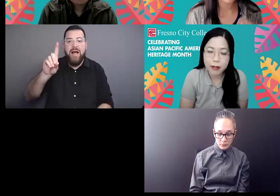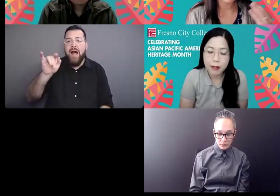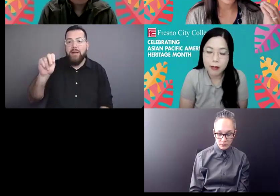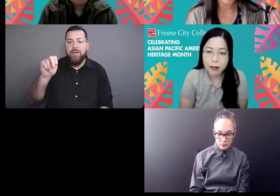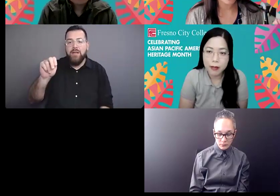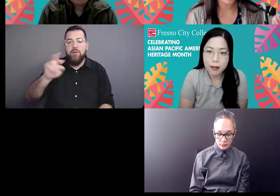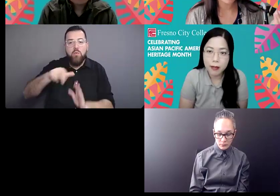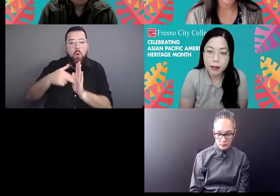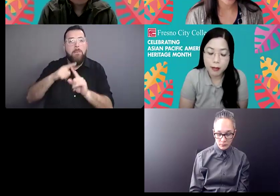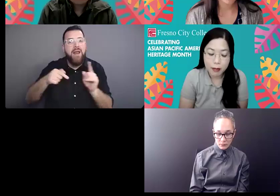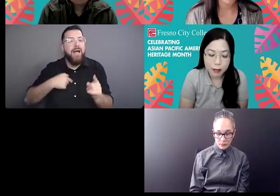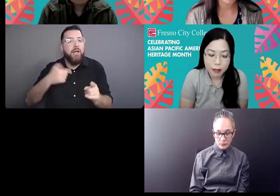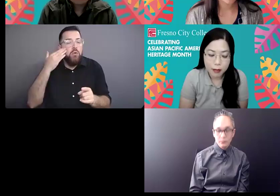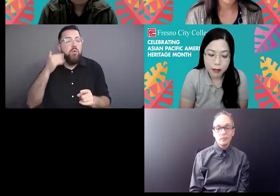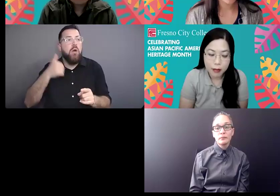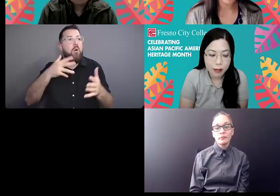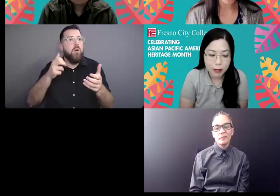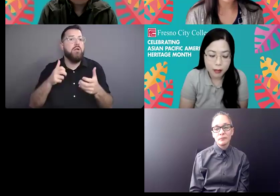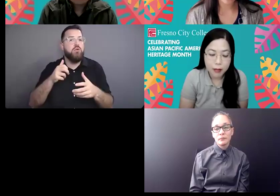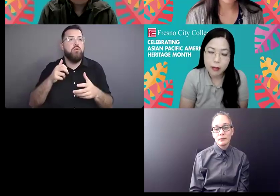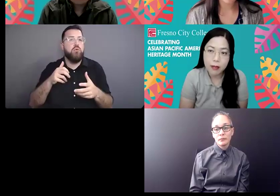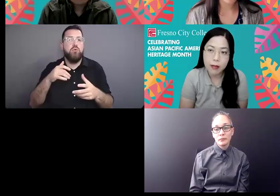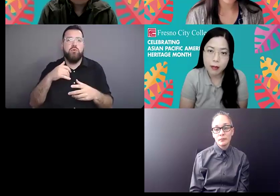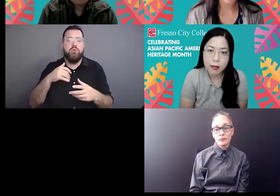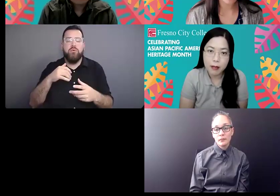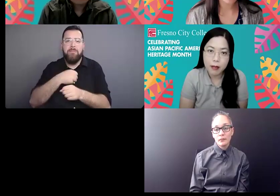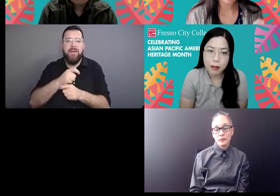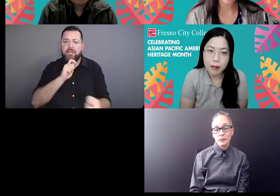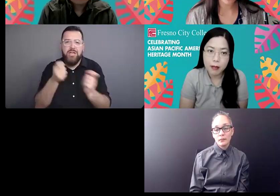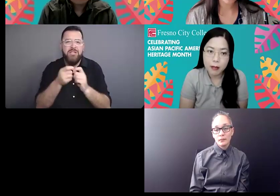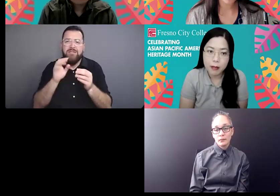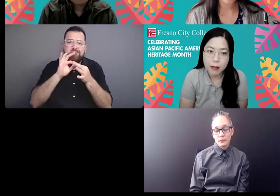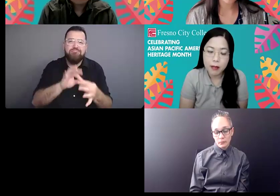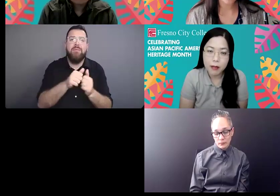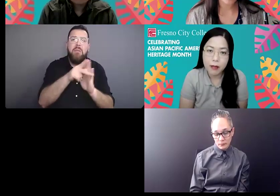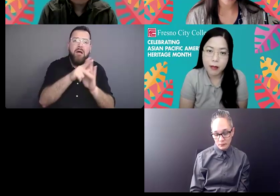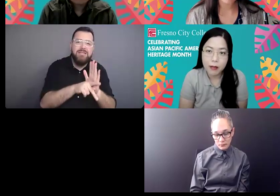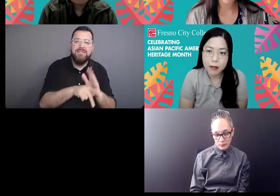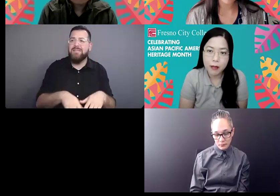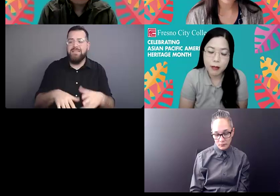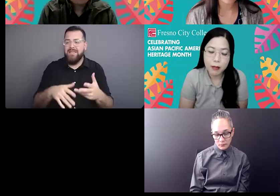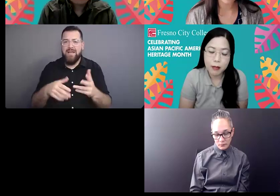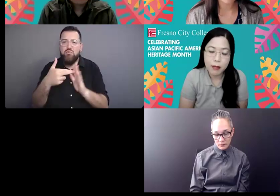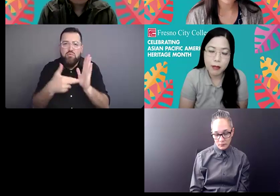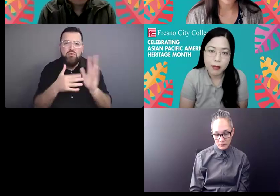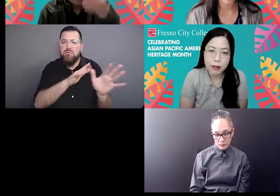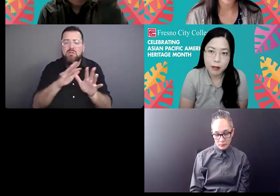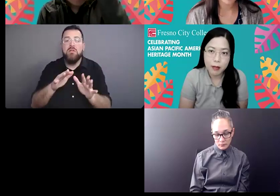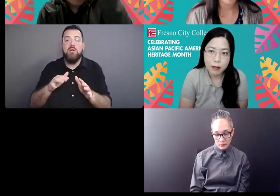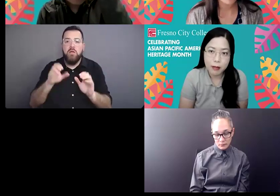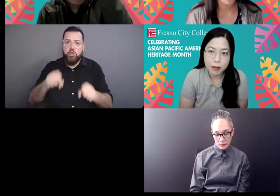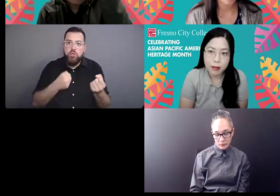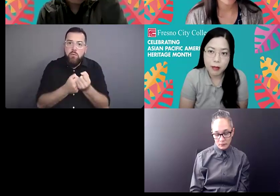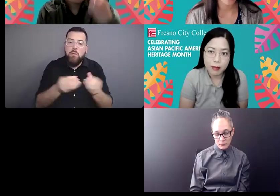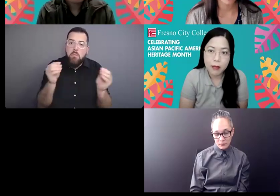more upper level policy level changes to advocate for our students and to support our students and our staff and our faculty even further.